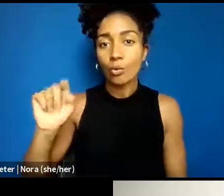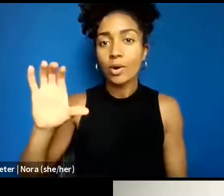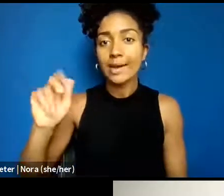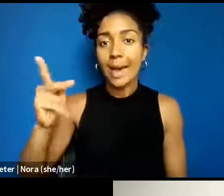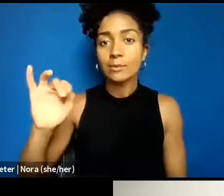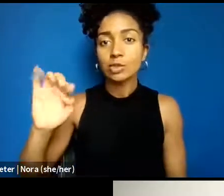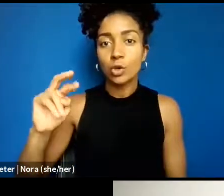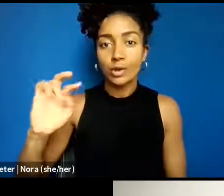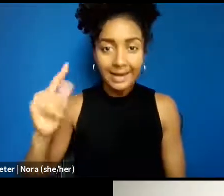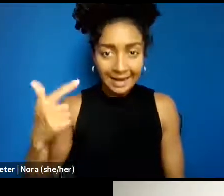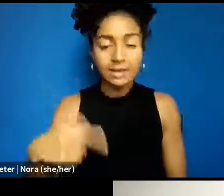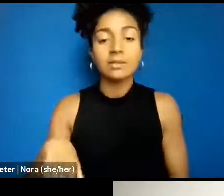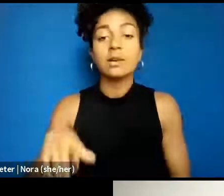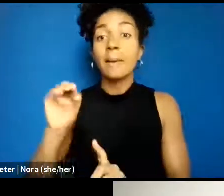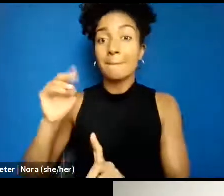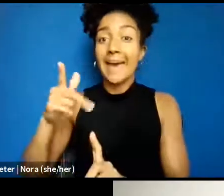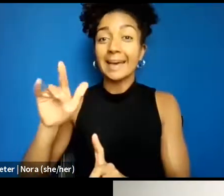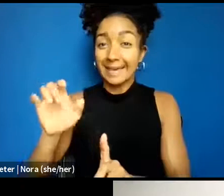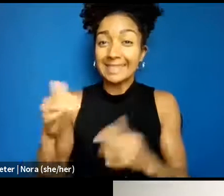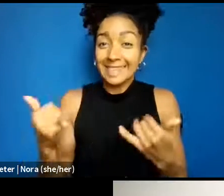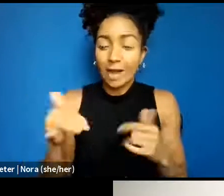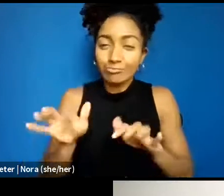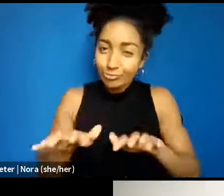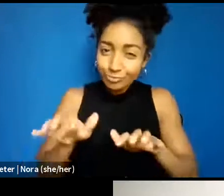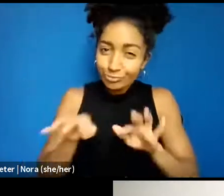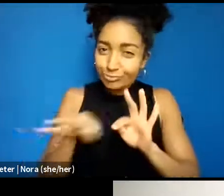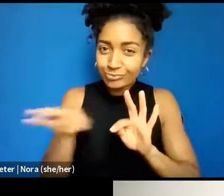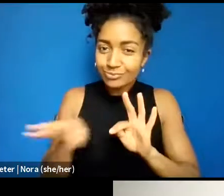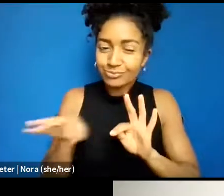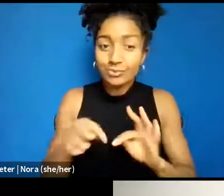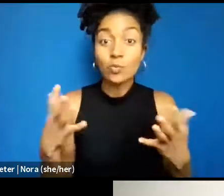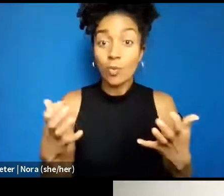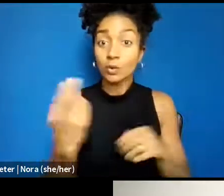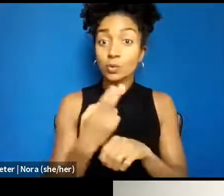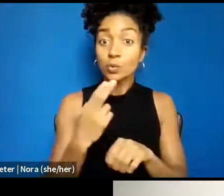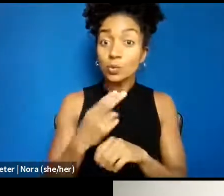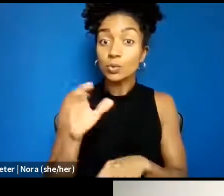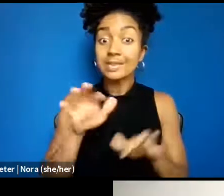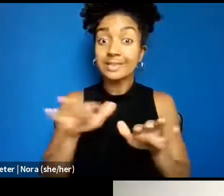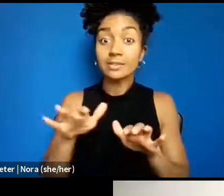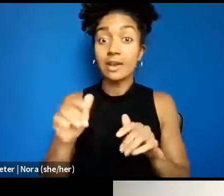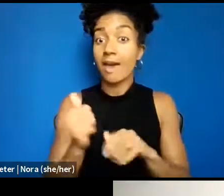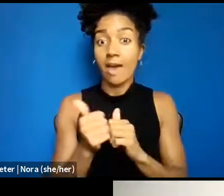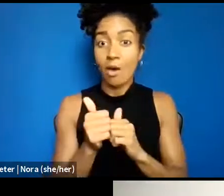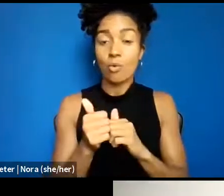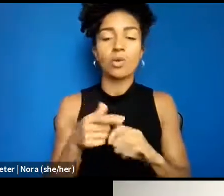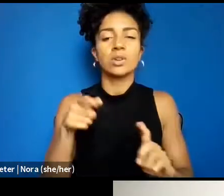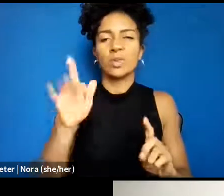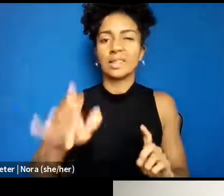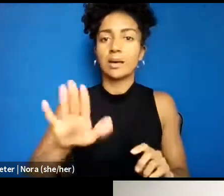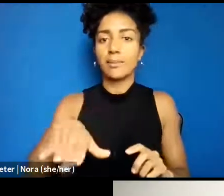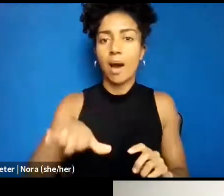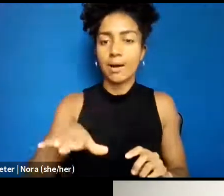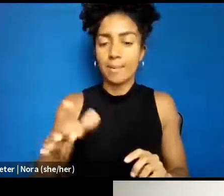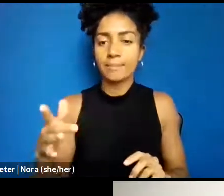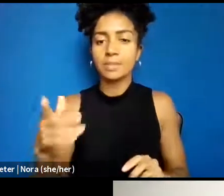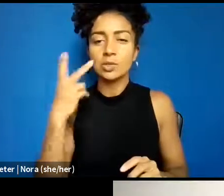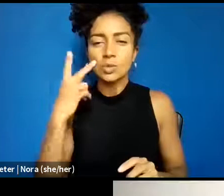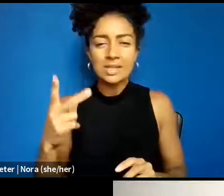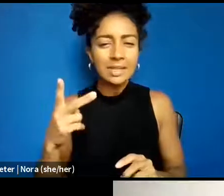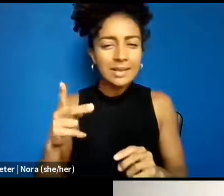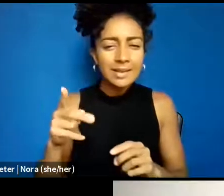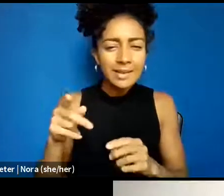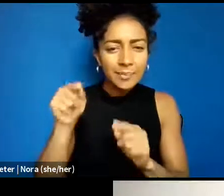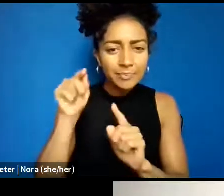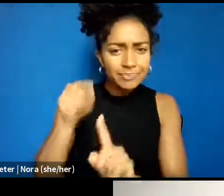away. So if you want to turn on captioning, just go down to the bottom of your screen, click on closed caption. You might have 3 dots where you have to click more and